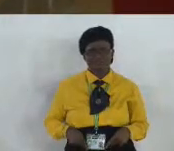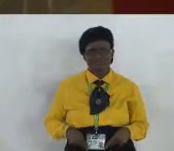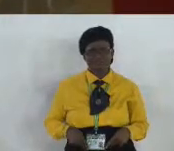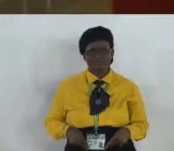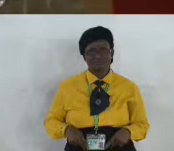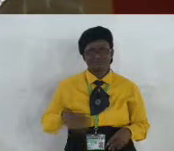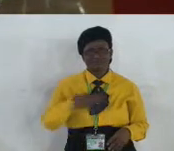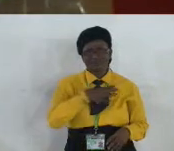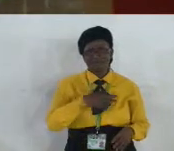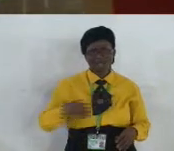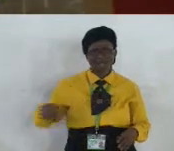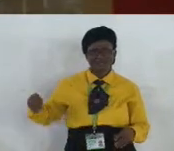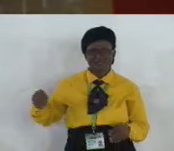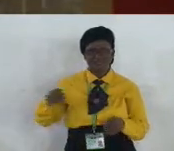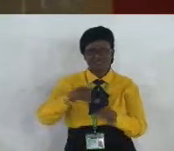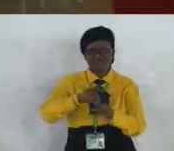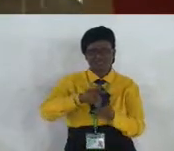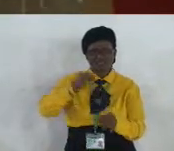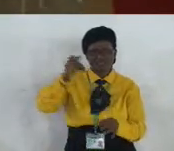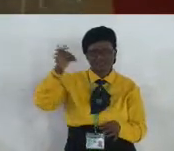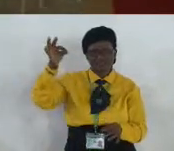and spiritual,